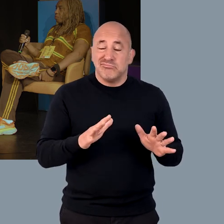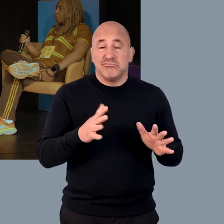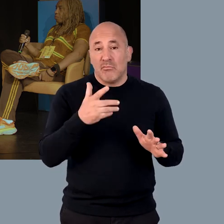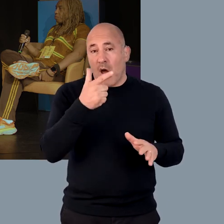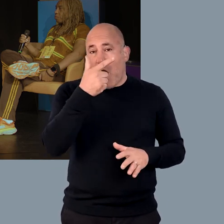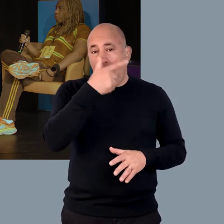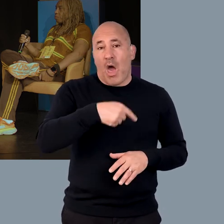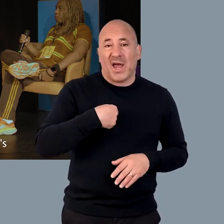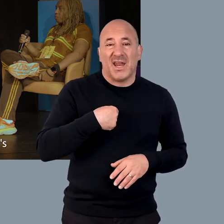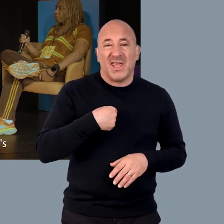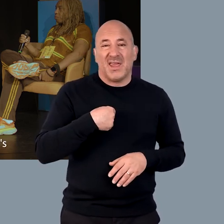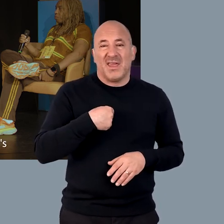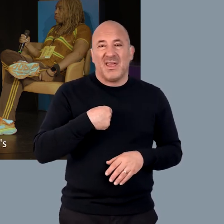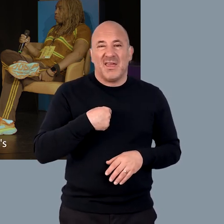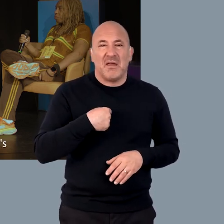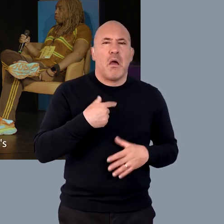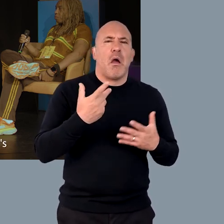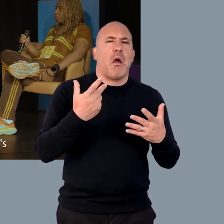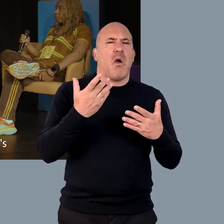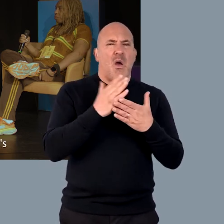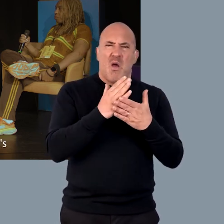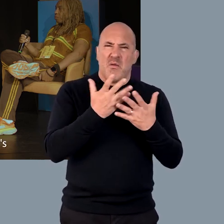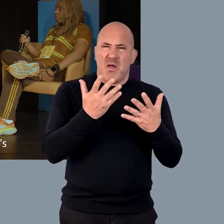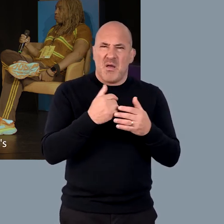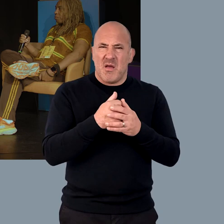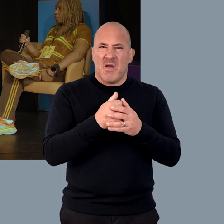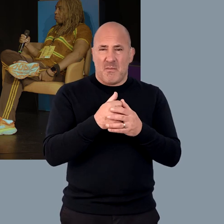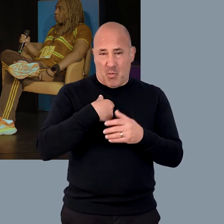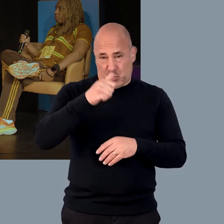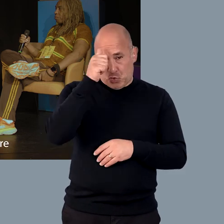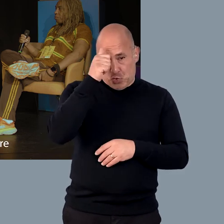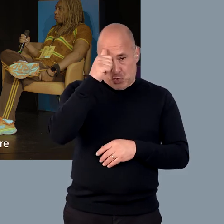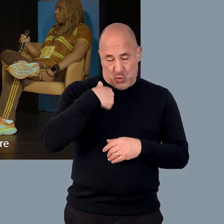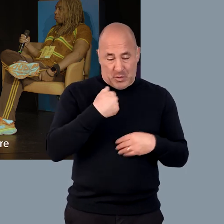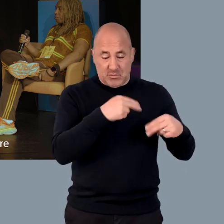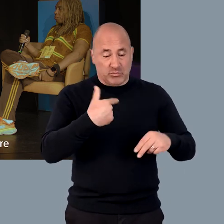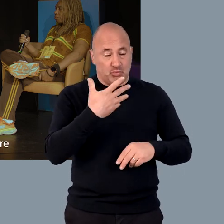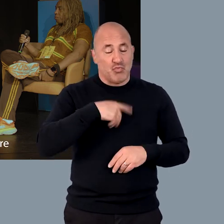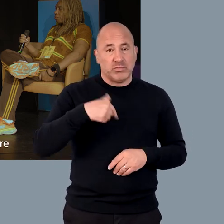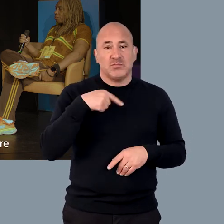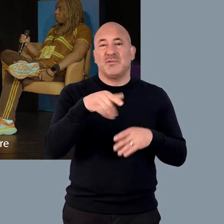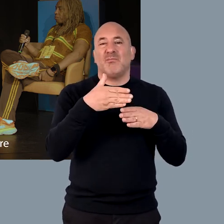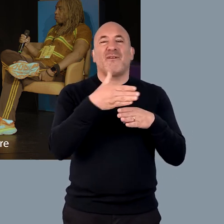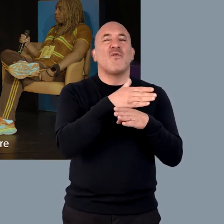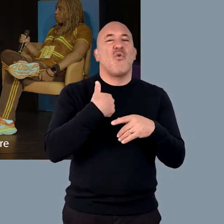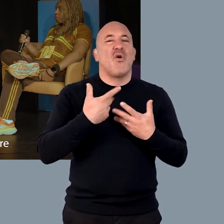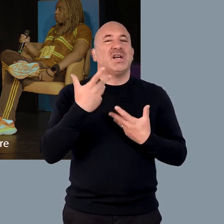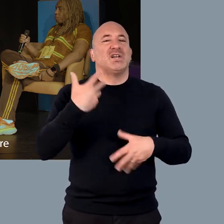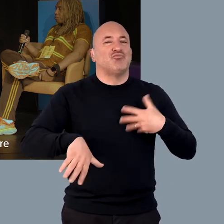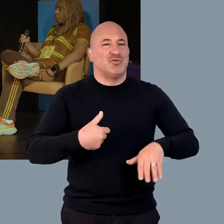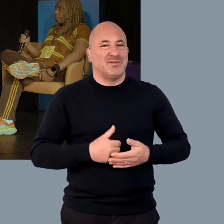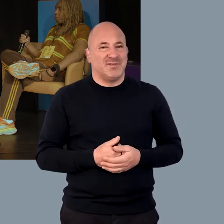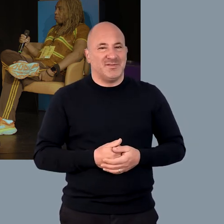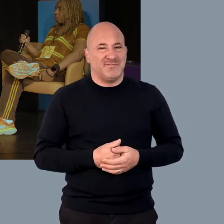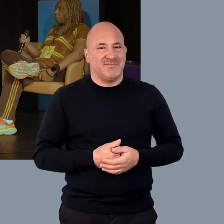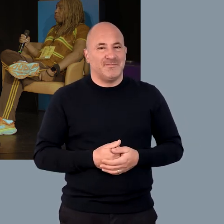and in a way Luckily for me, I think I'm not sure if that's um, but I Knew I wanted to be a dancer